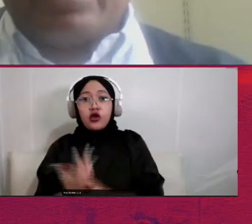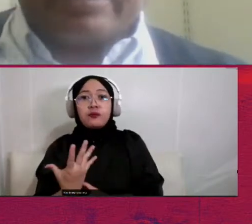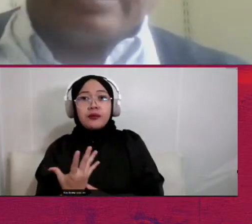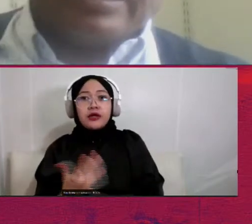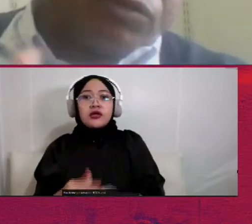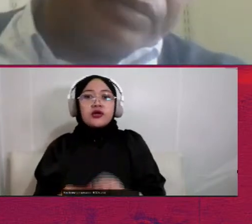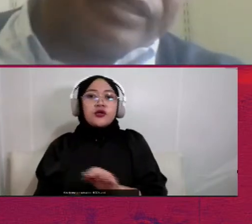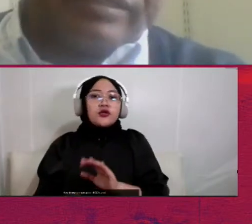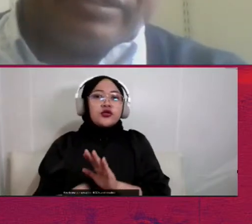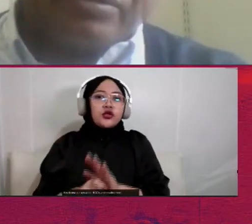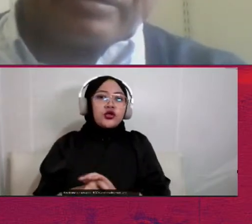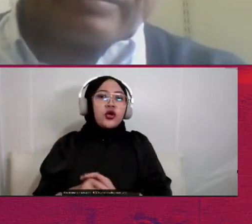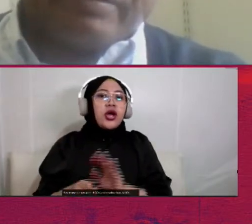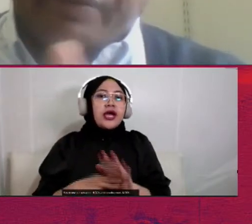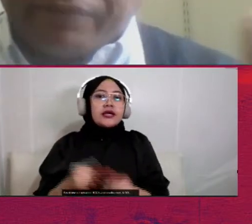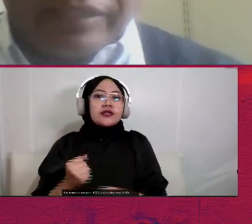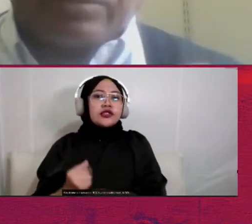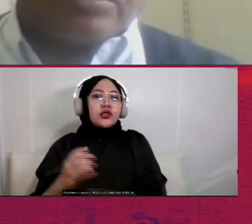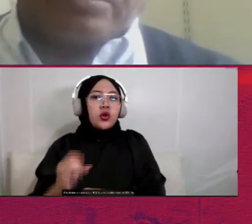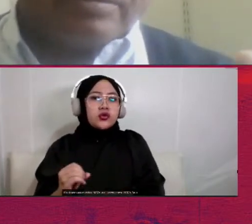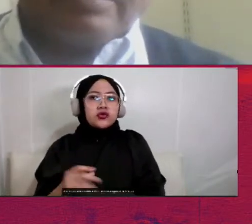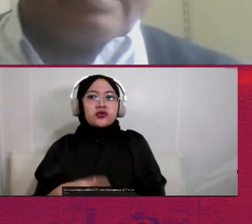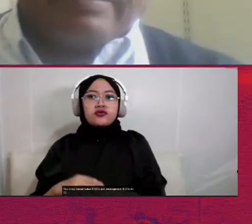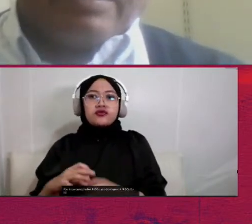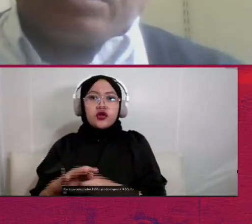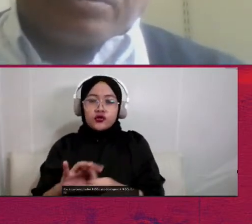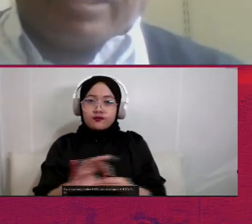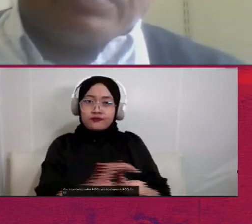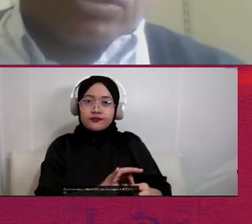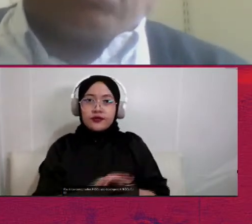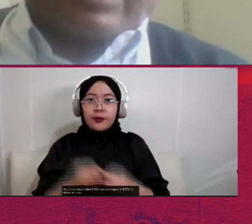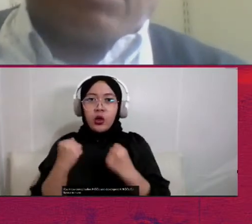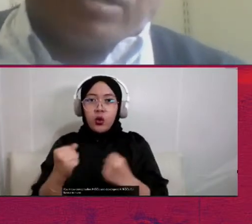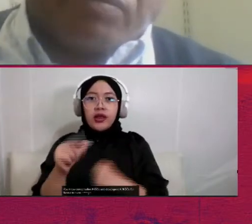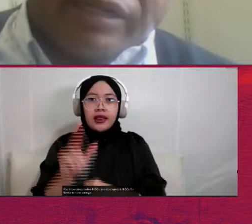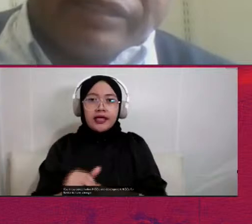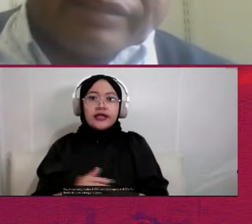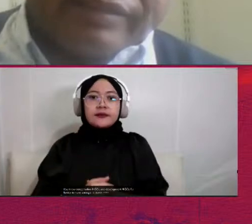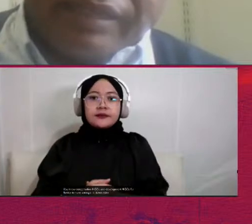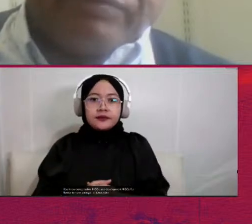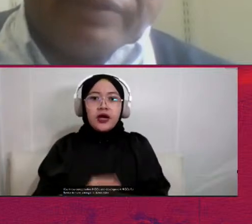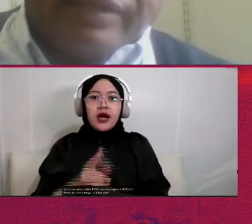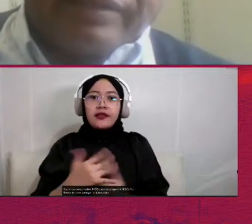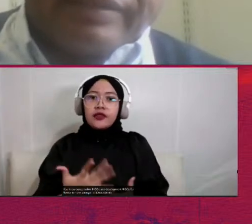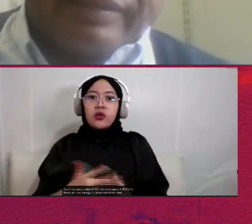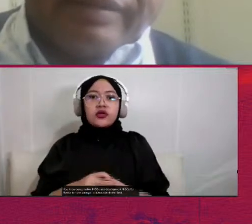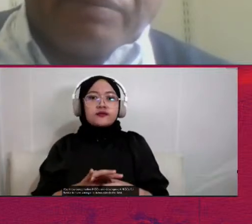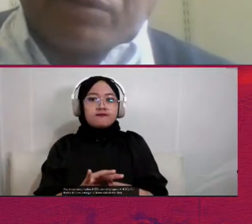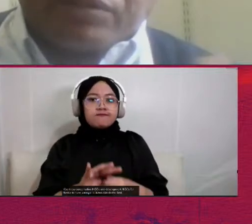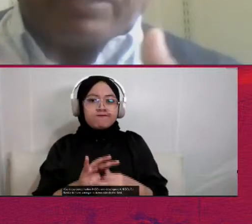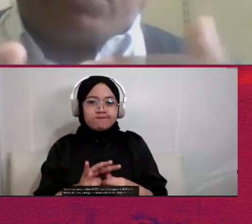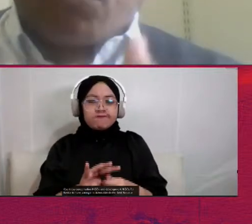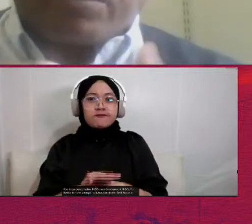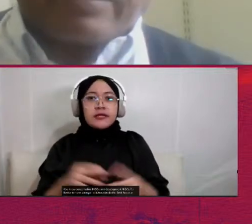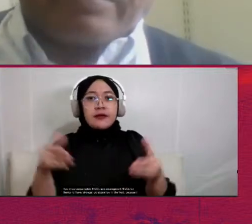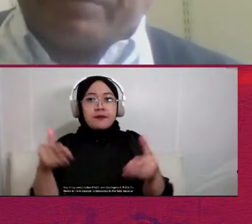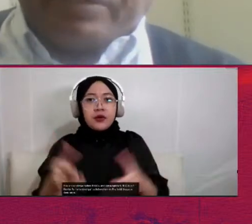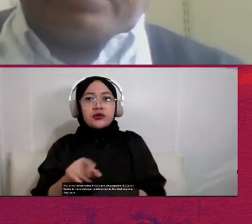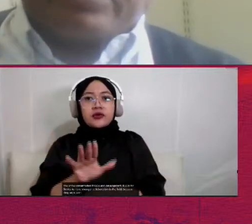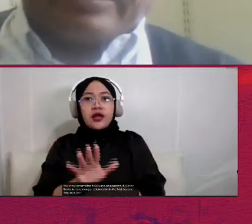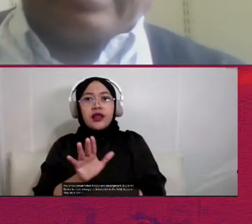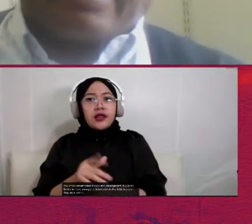conservation NGOs and development NGOs. They need to have stronger collaboration in the field because they